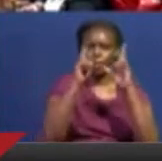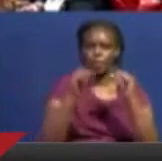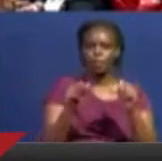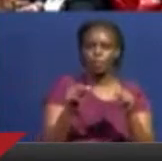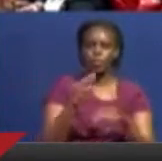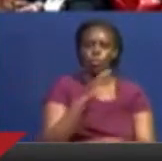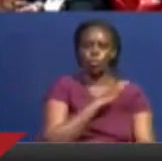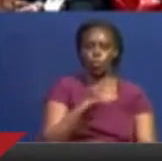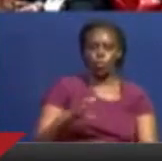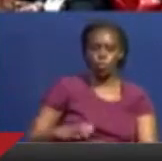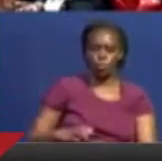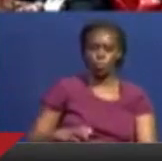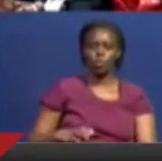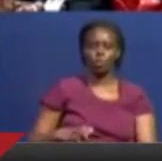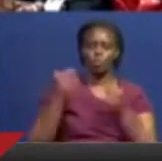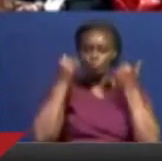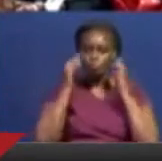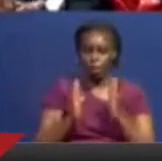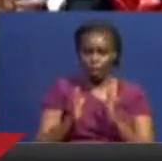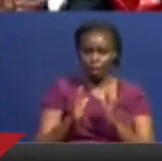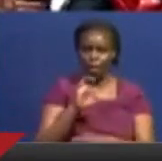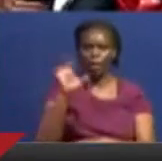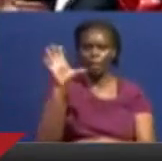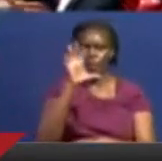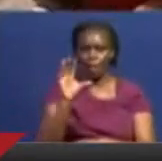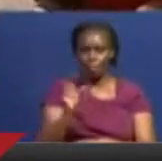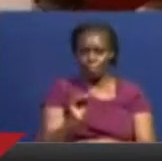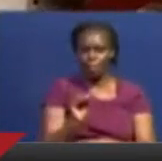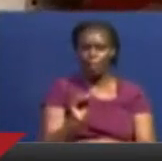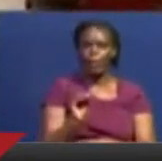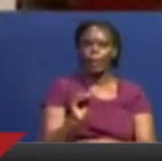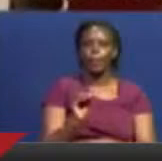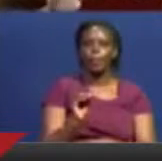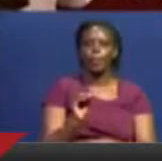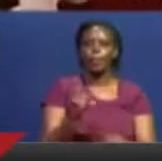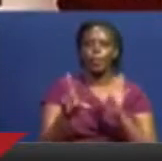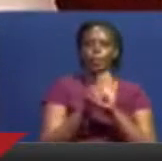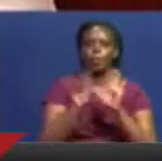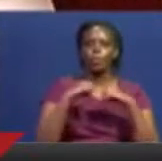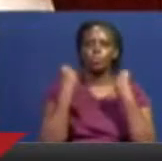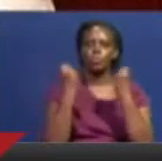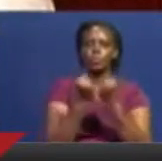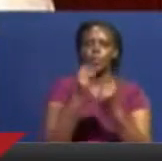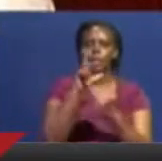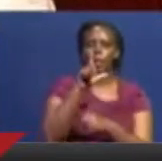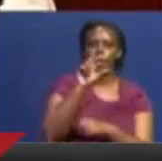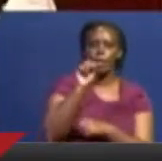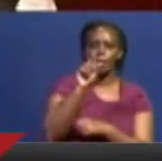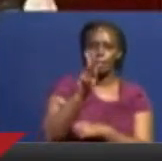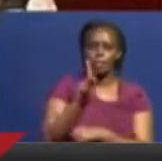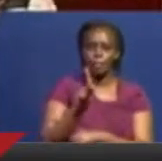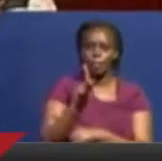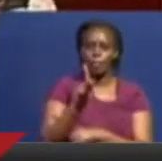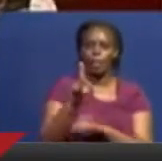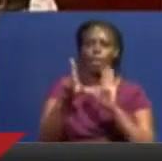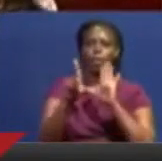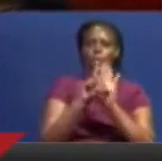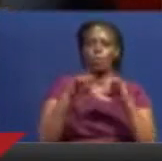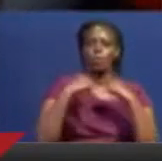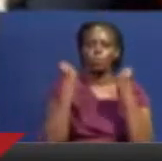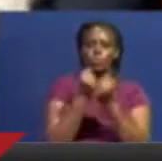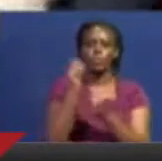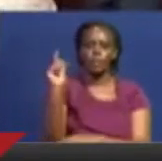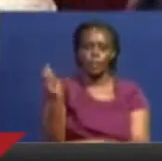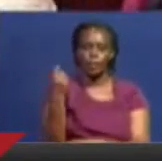International Commission of Jurists, the East African Law Society, and the Law Society